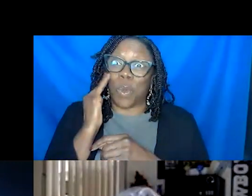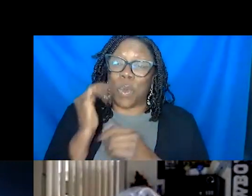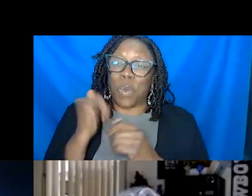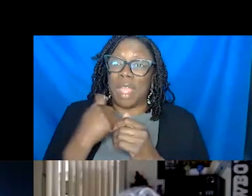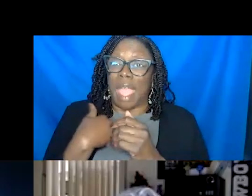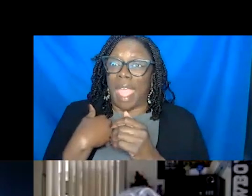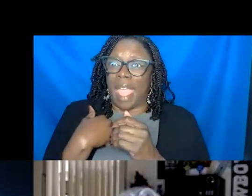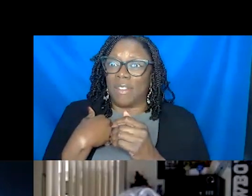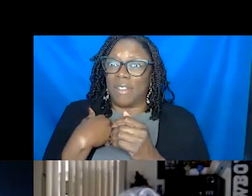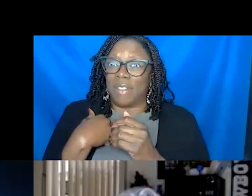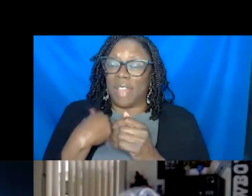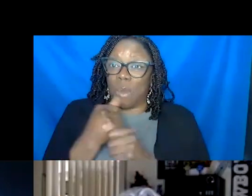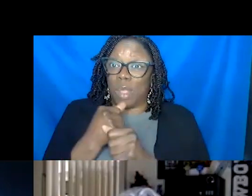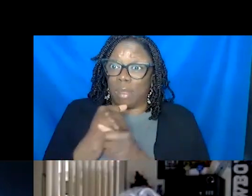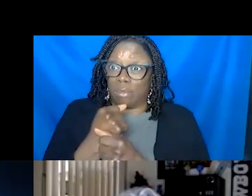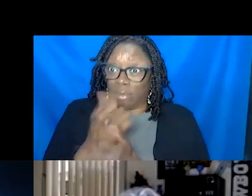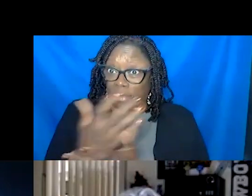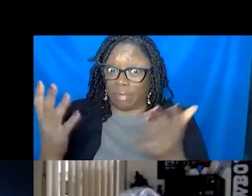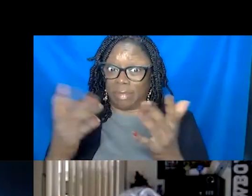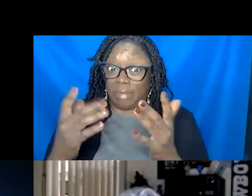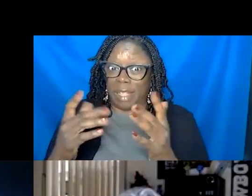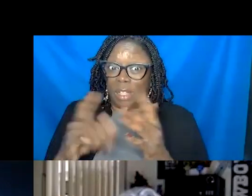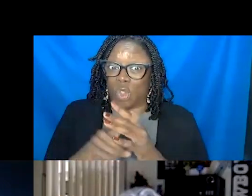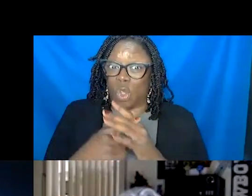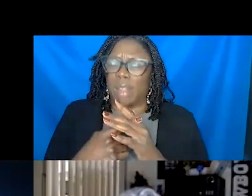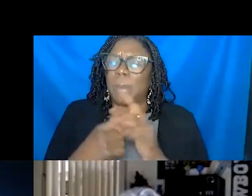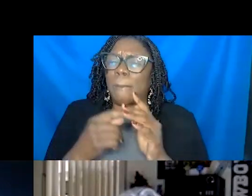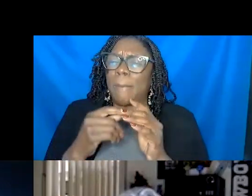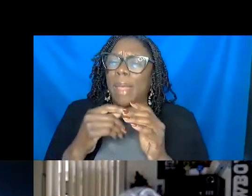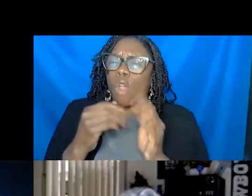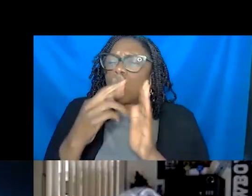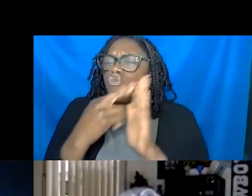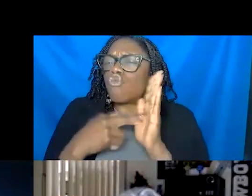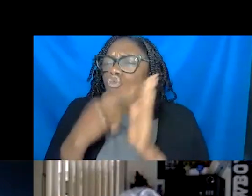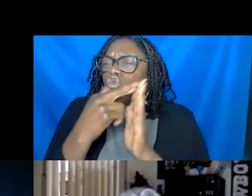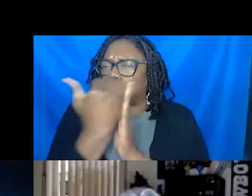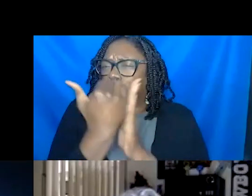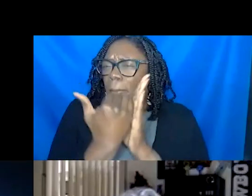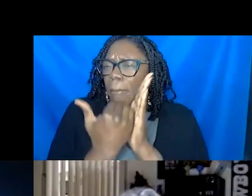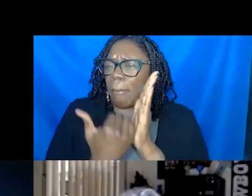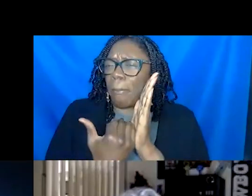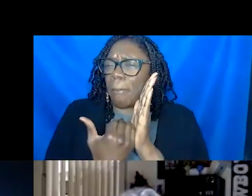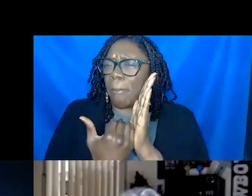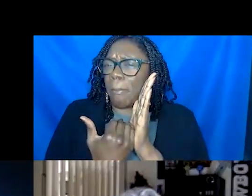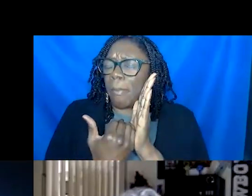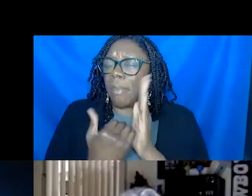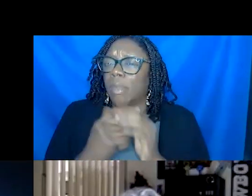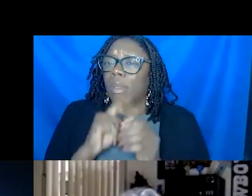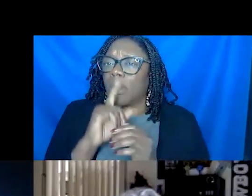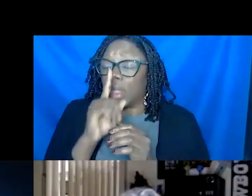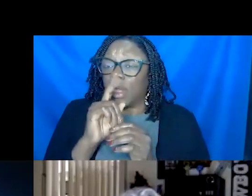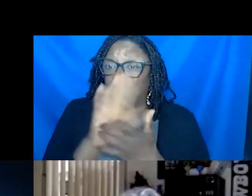produced and introduced a set of guidelines. Although I think that the college is going to be